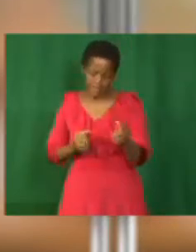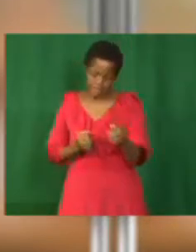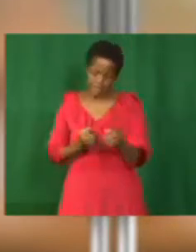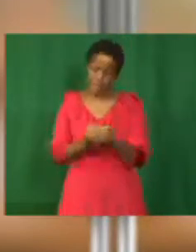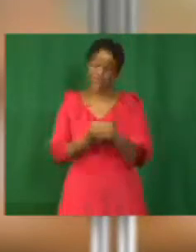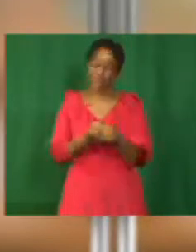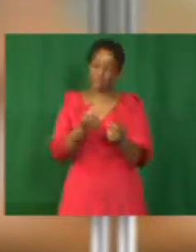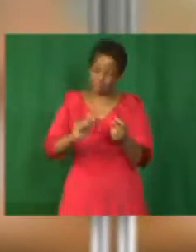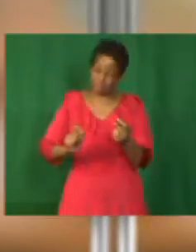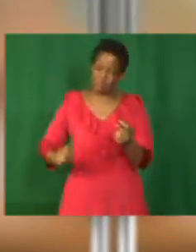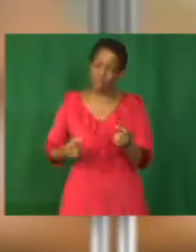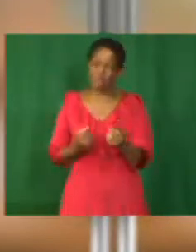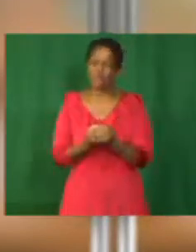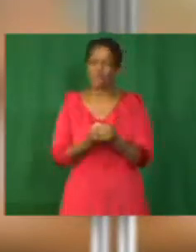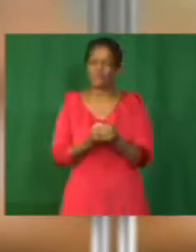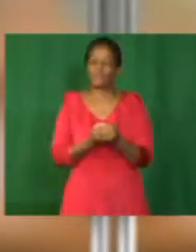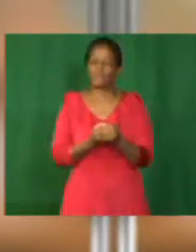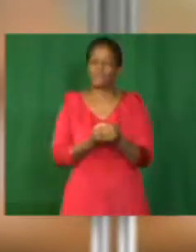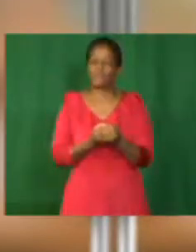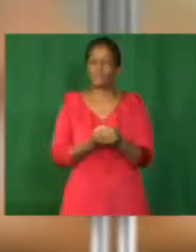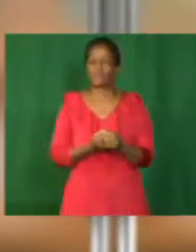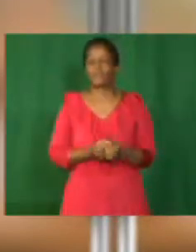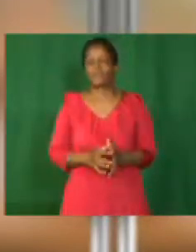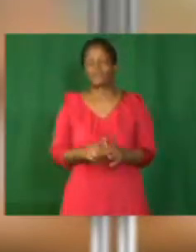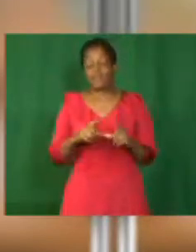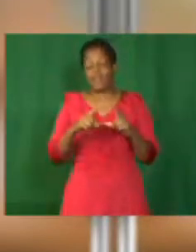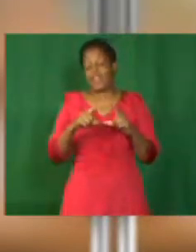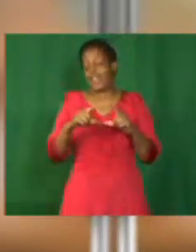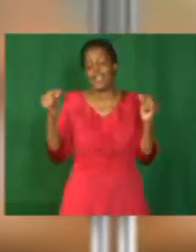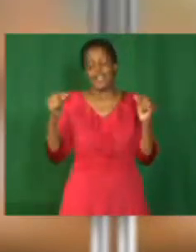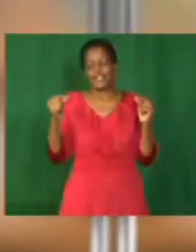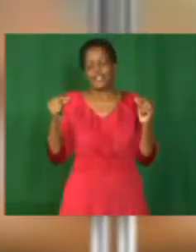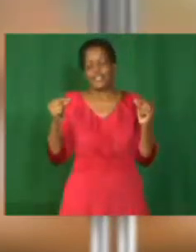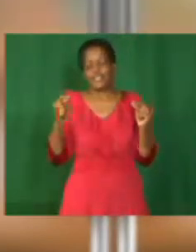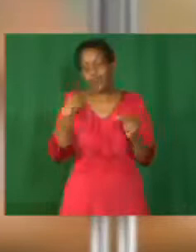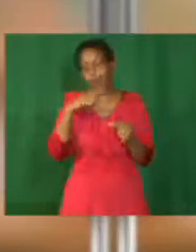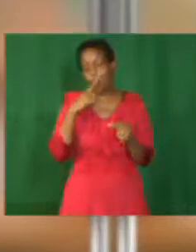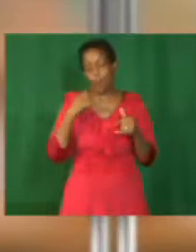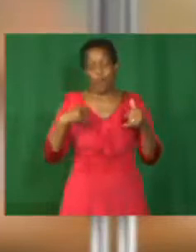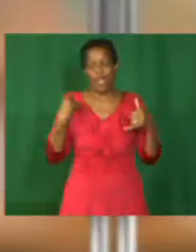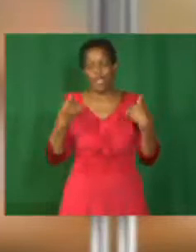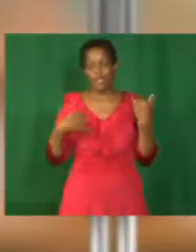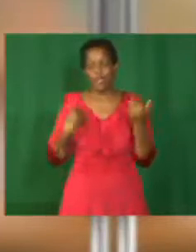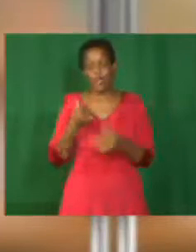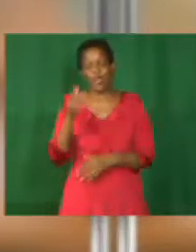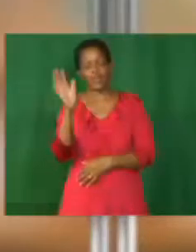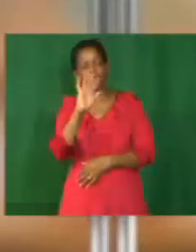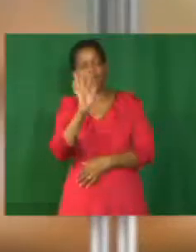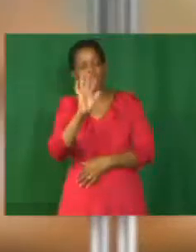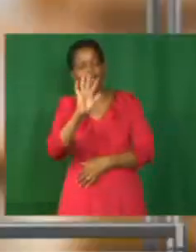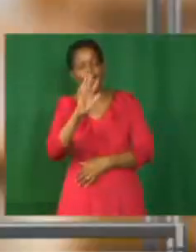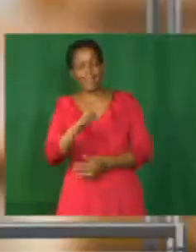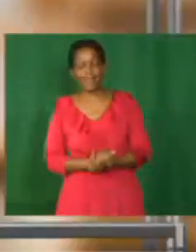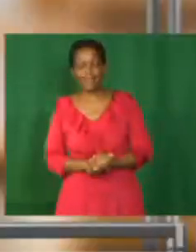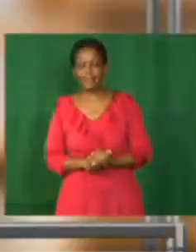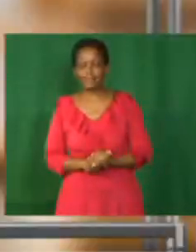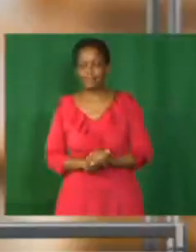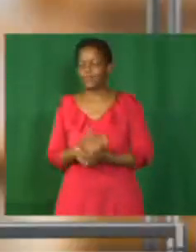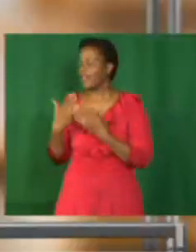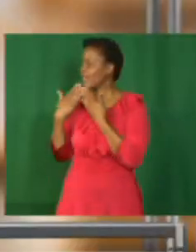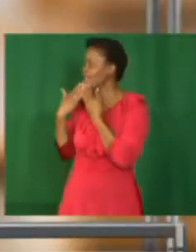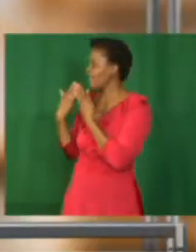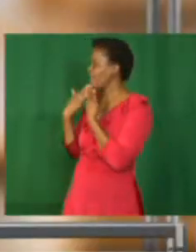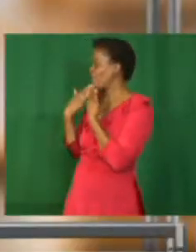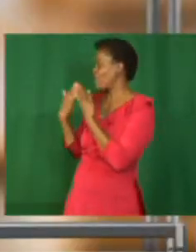Now, that's the end of today's session. I hope you enjoyed it. Bye. Thank you very